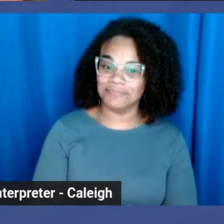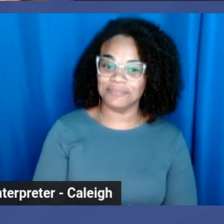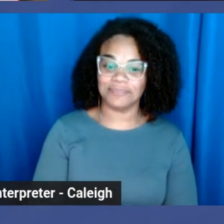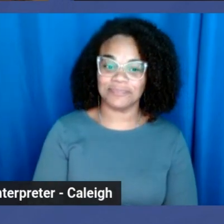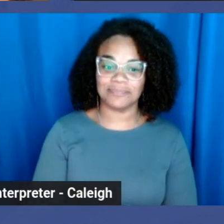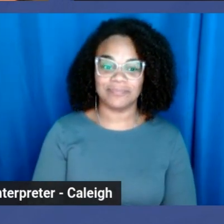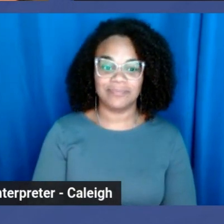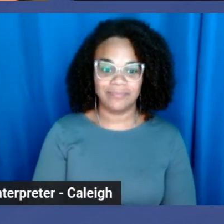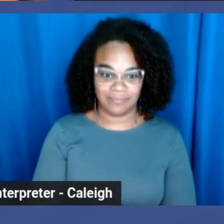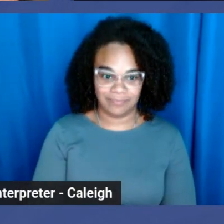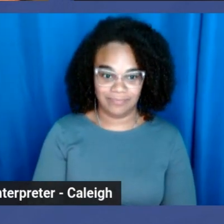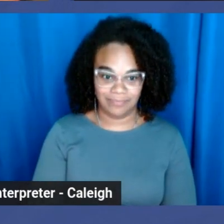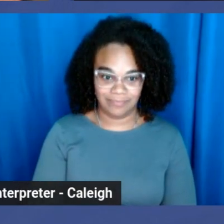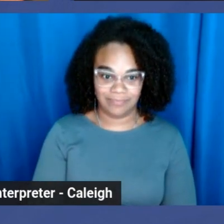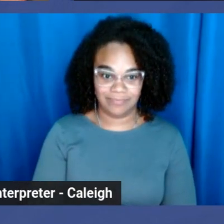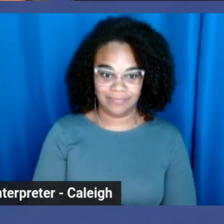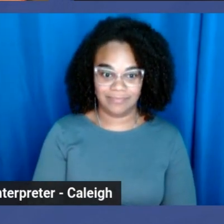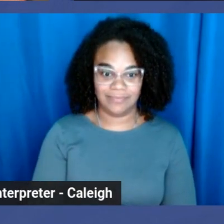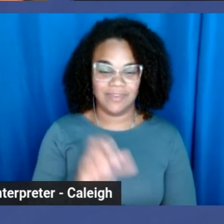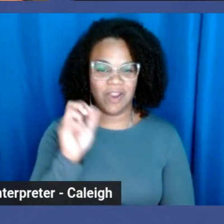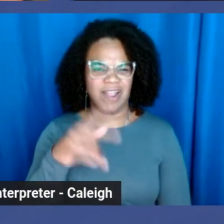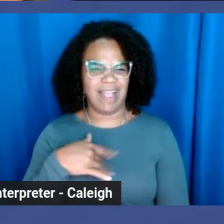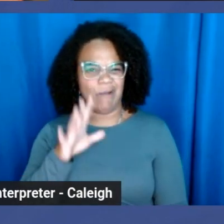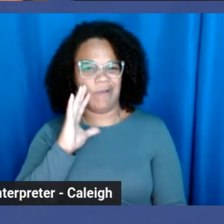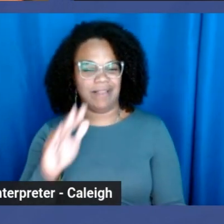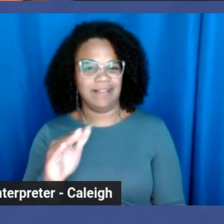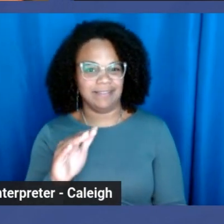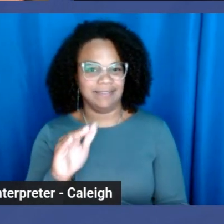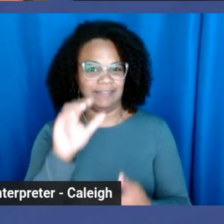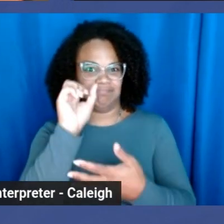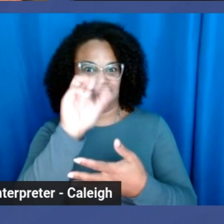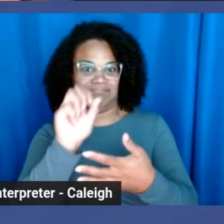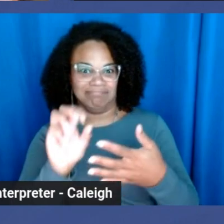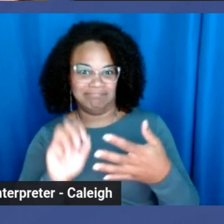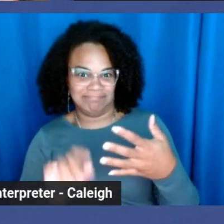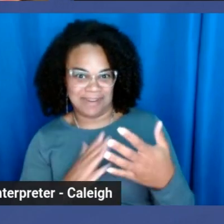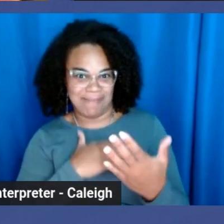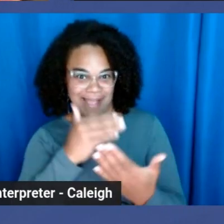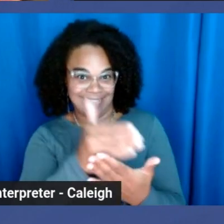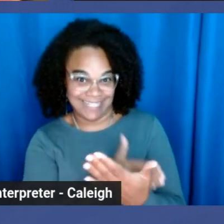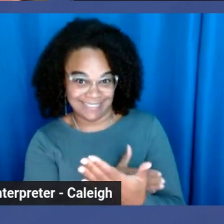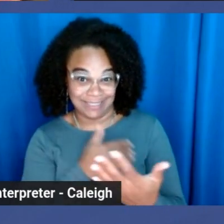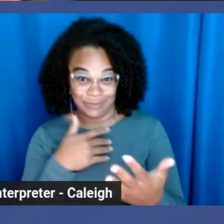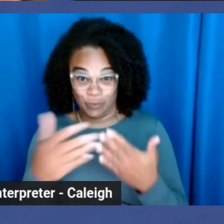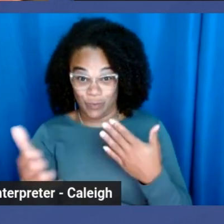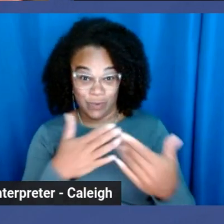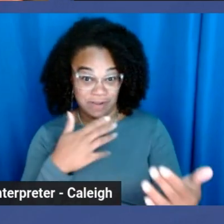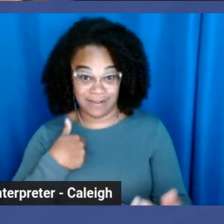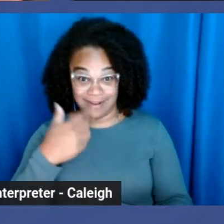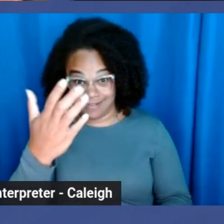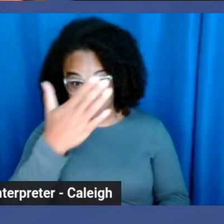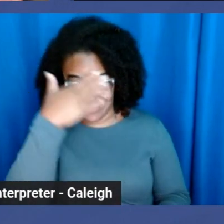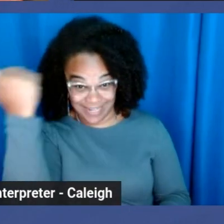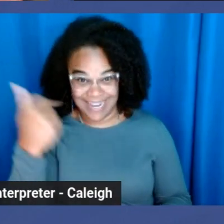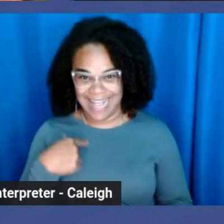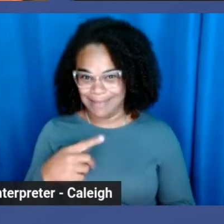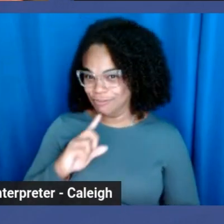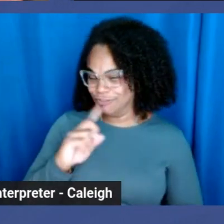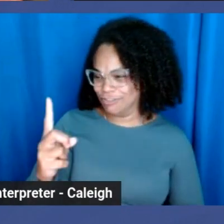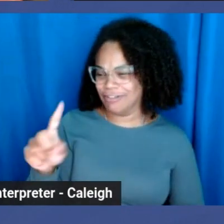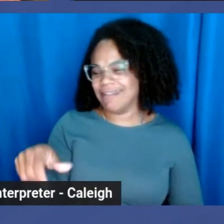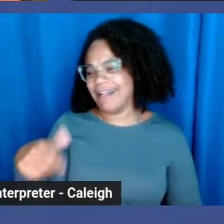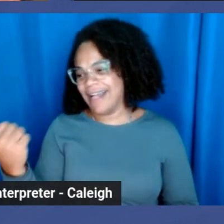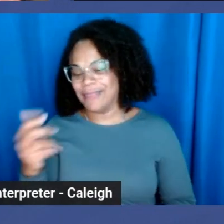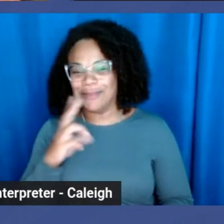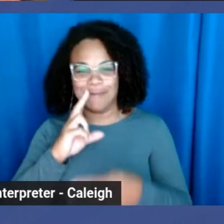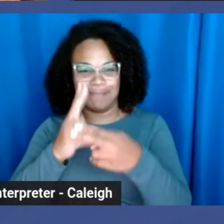Let me just run my list, and whatever I leave out, I'm sure someone else will throw in.